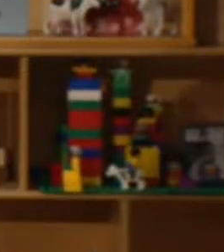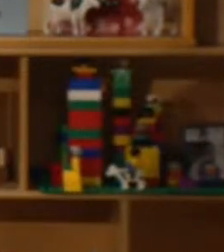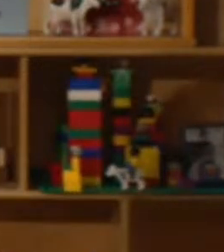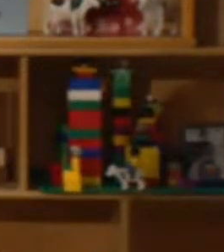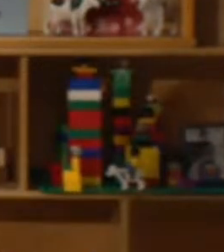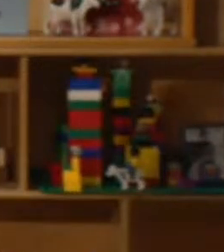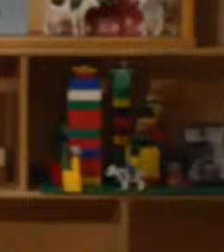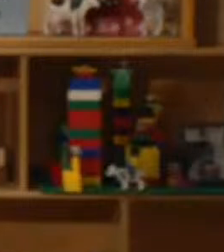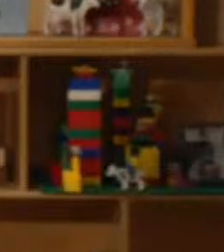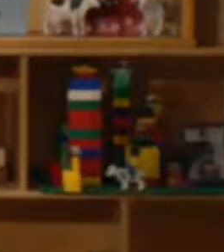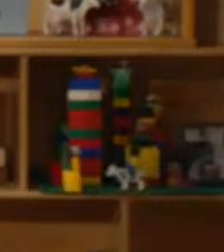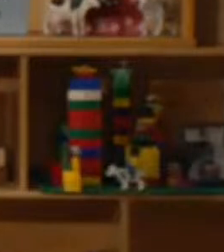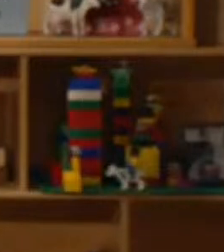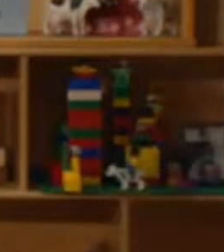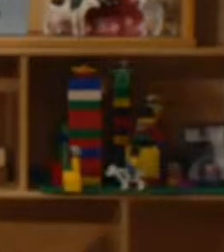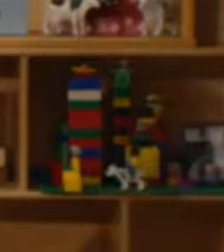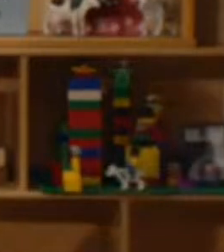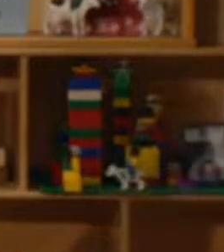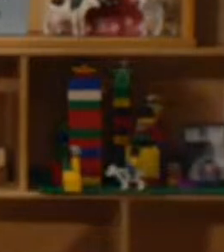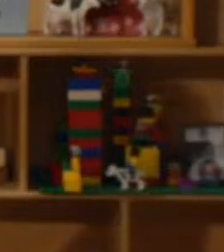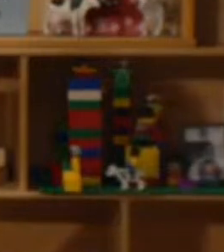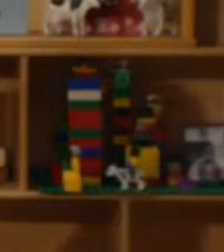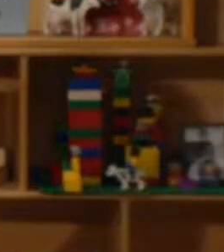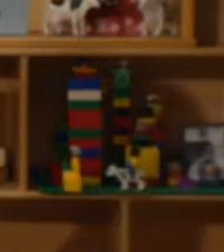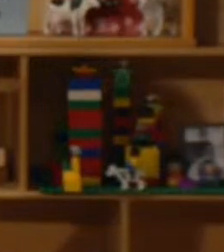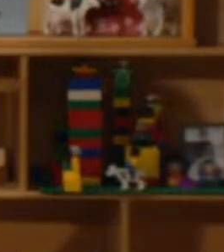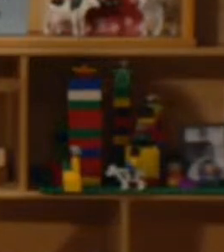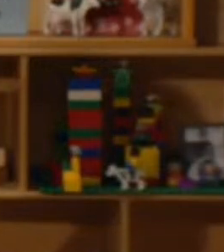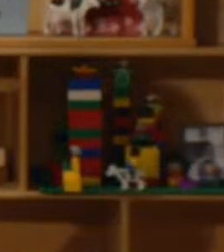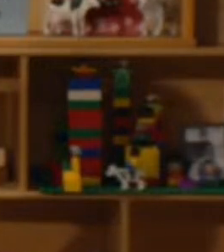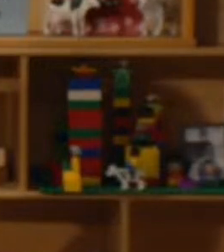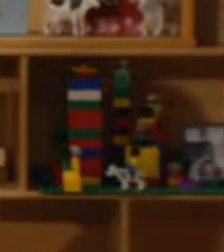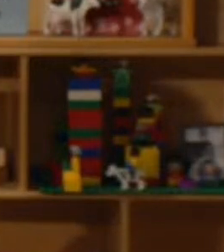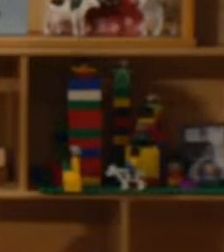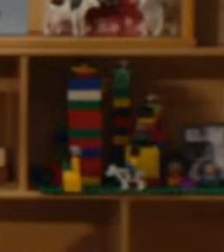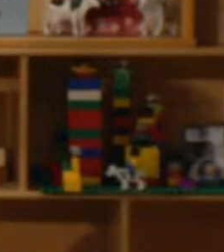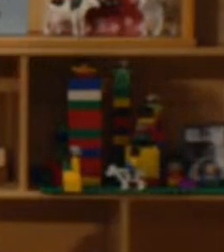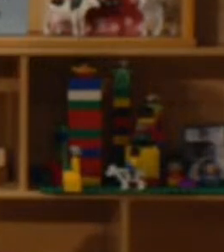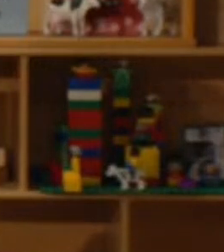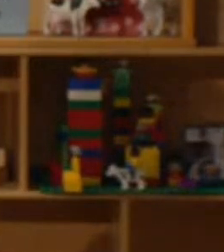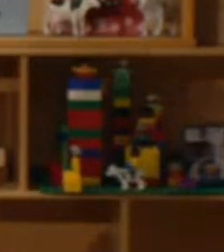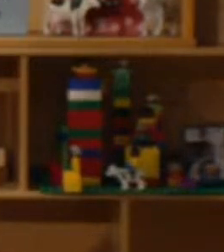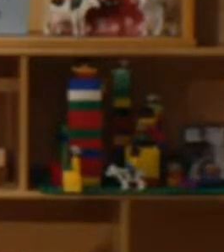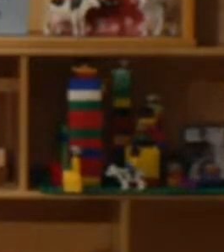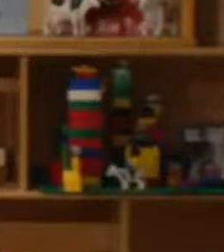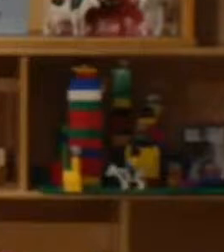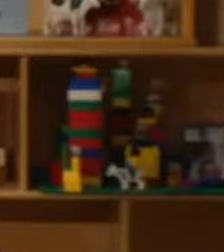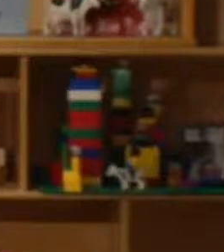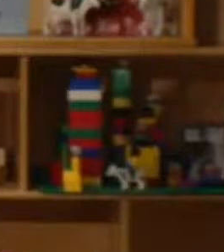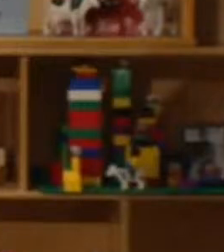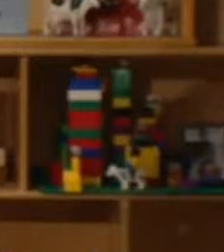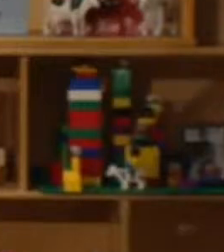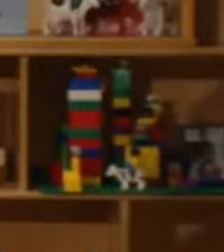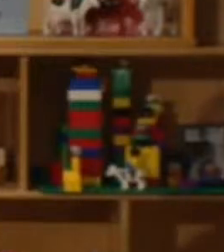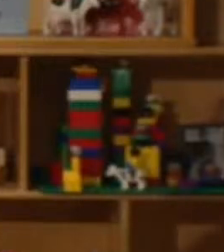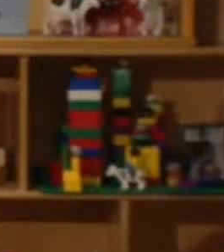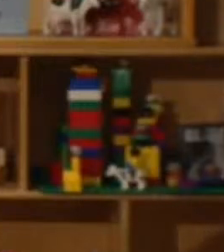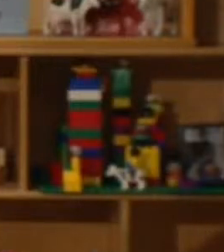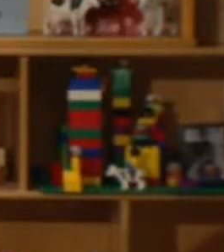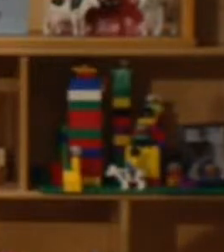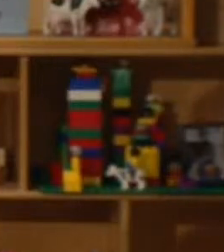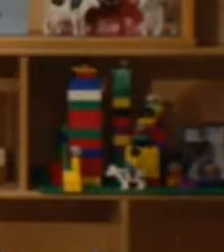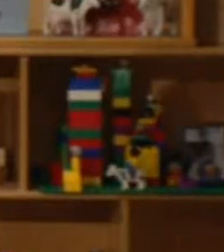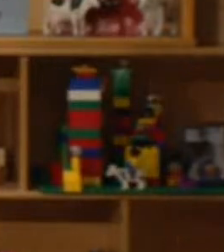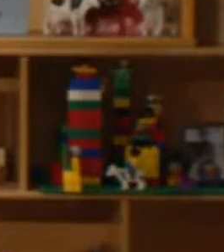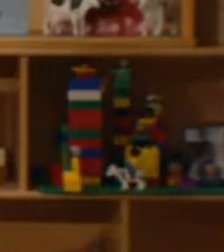my colleagues in the Congress, the press may have your master's or doctorate degrees in economics. Name me a single time in American